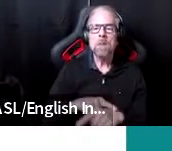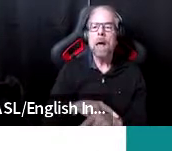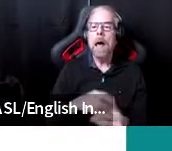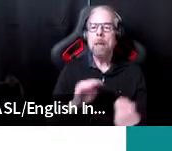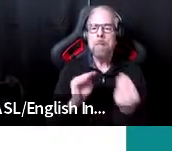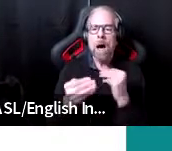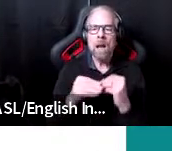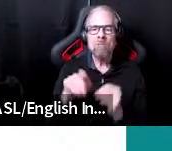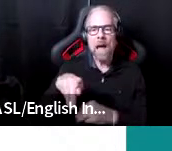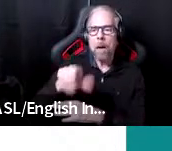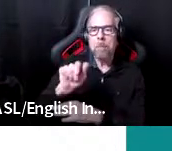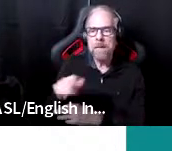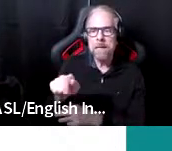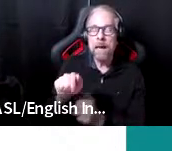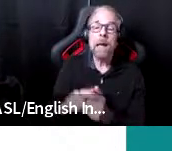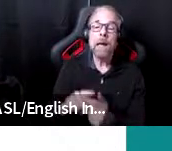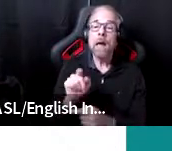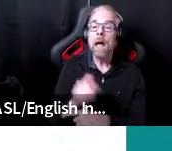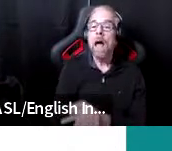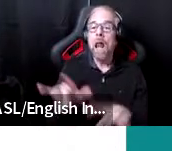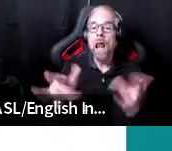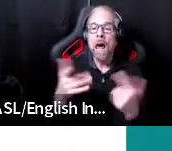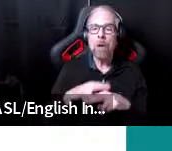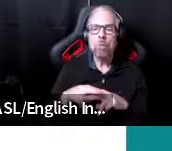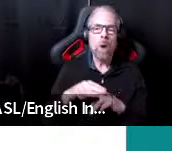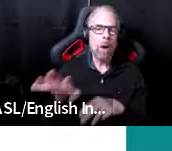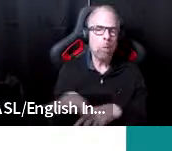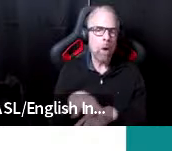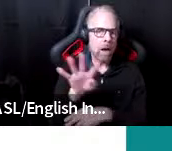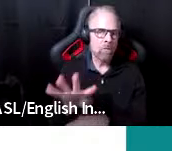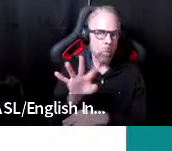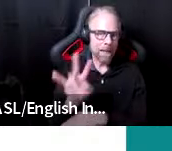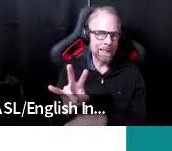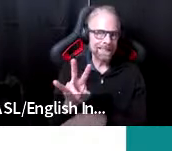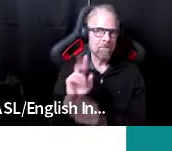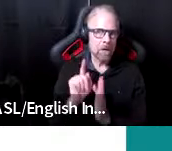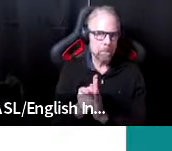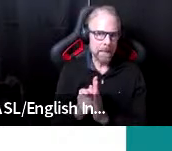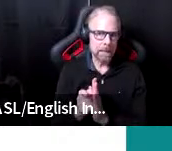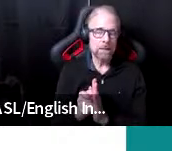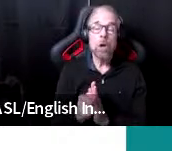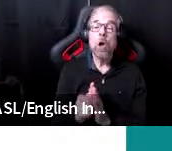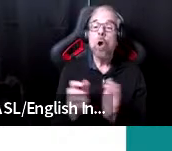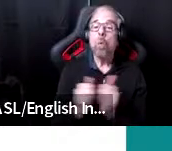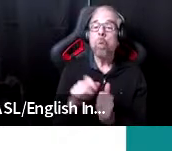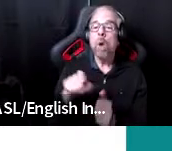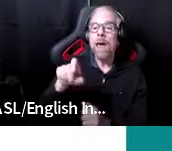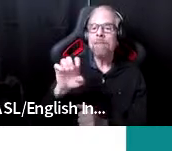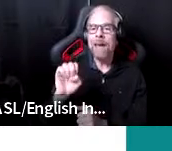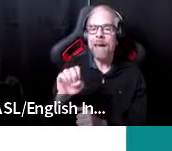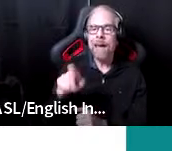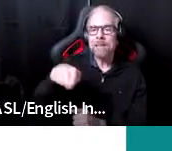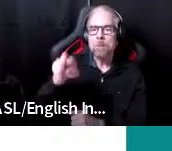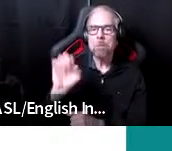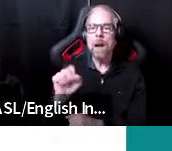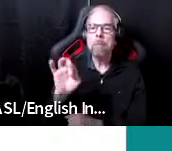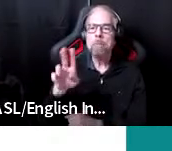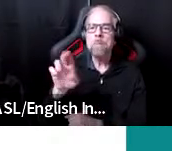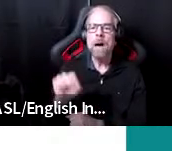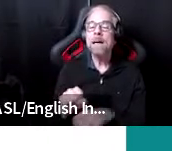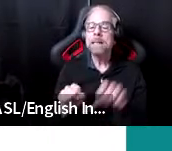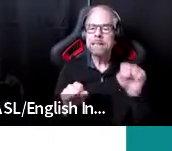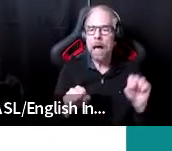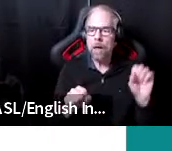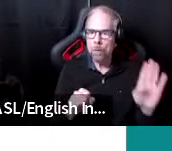options, light rail transit travel time is about 47 minutes. For the express bus, the southbound AM express bus, the